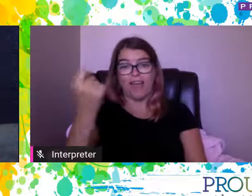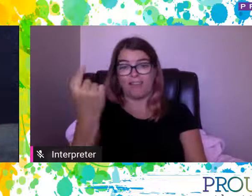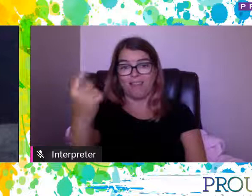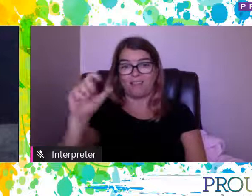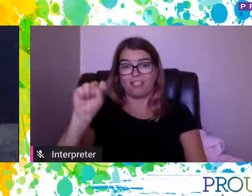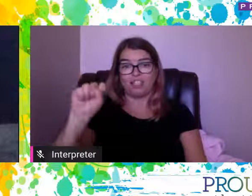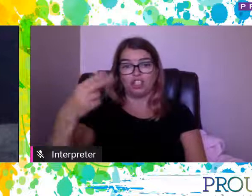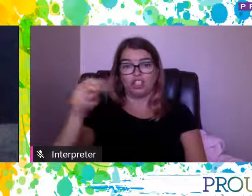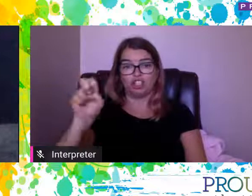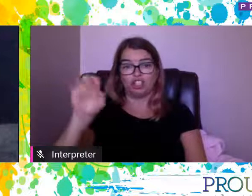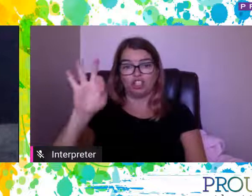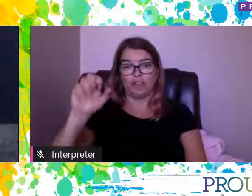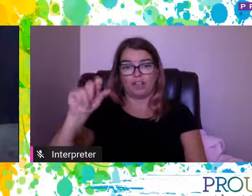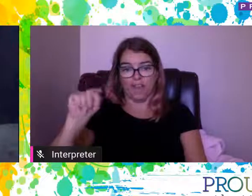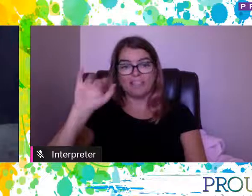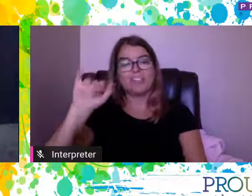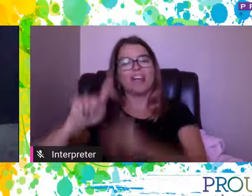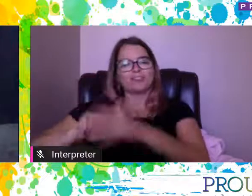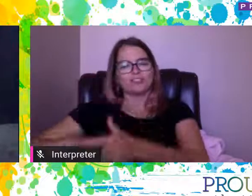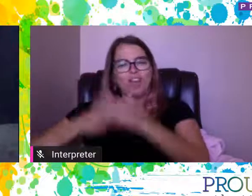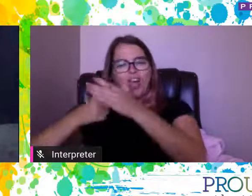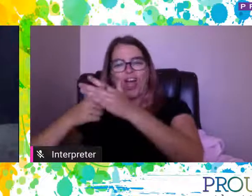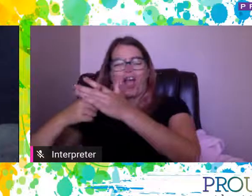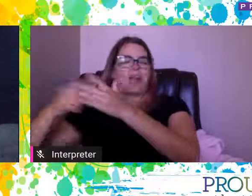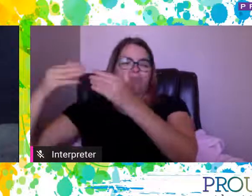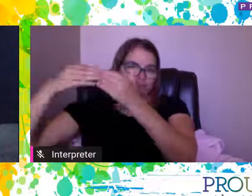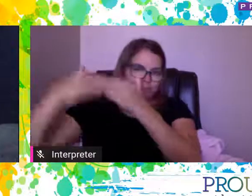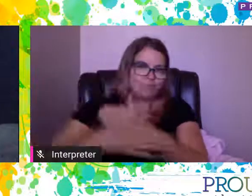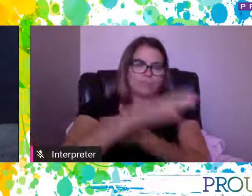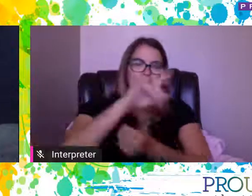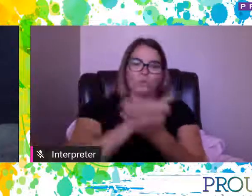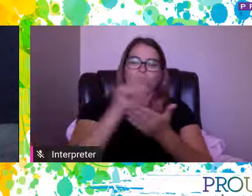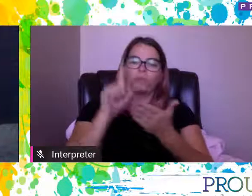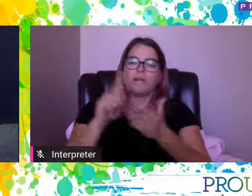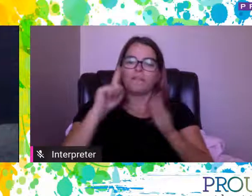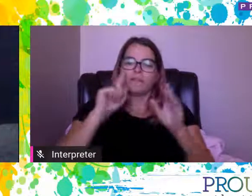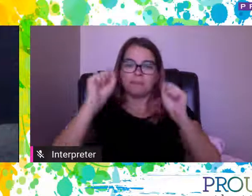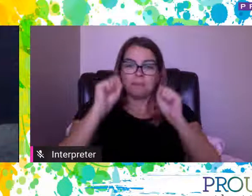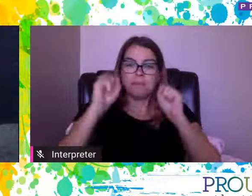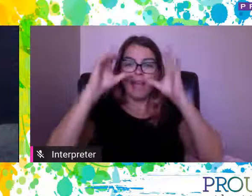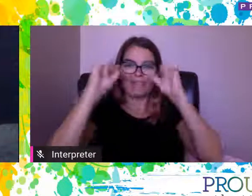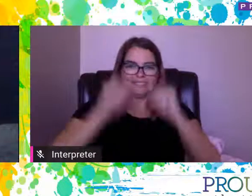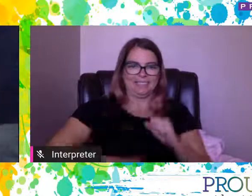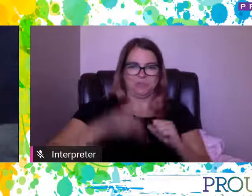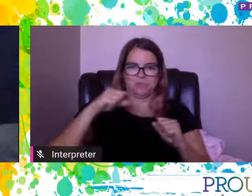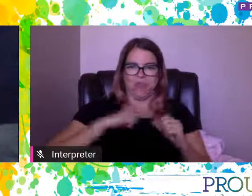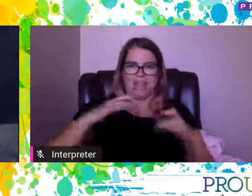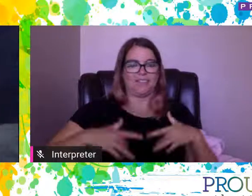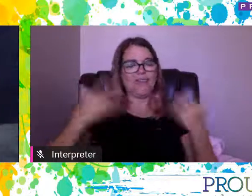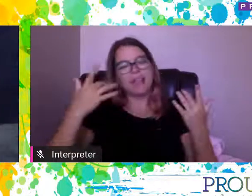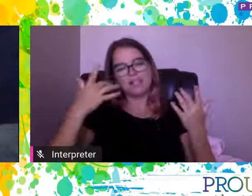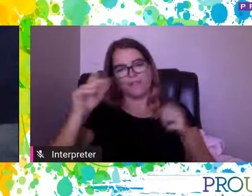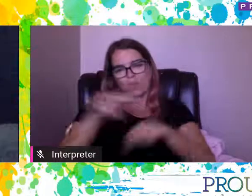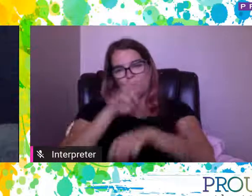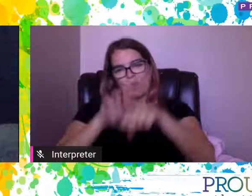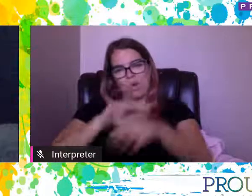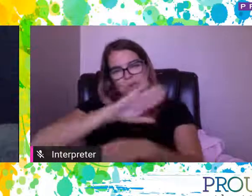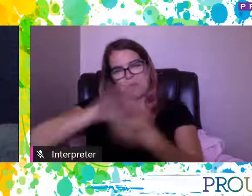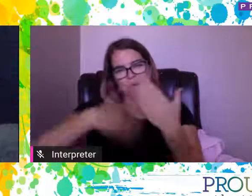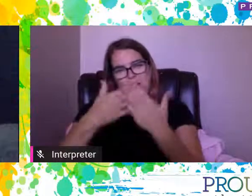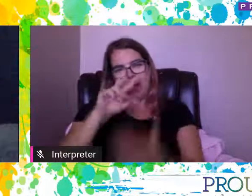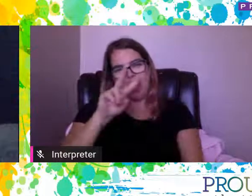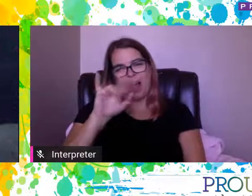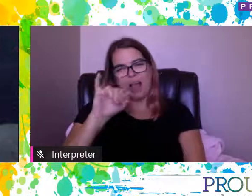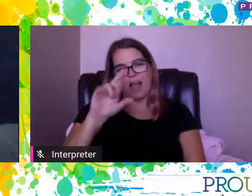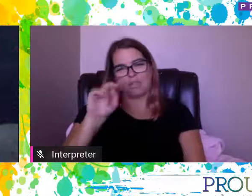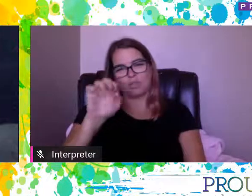and then that kicks off our full week of amazing Pride events that will, because pandemic, all be virtual. So we have Light Up the Cathedral,